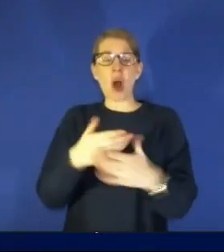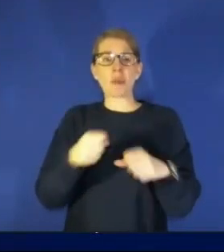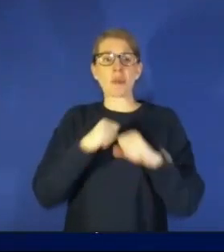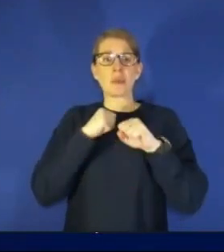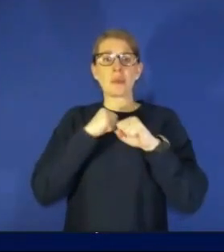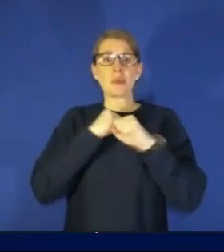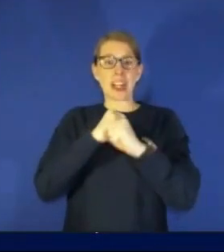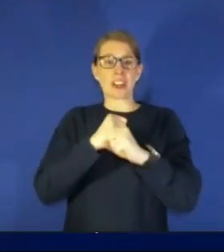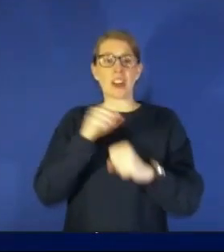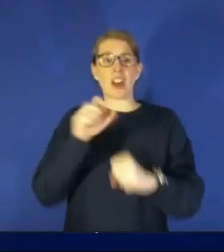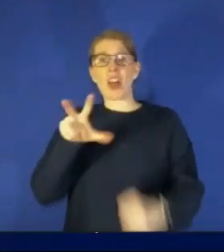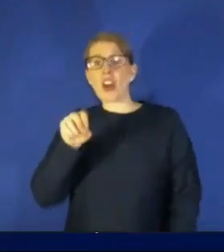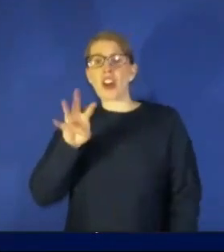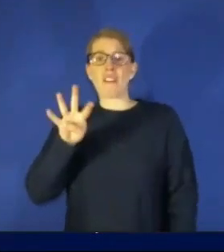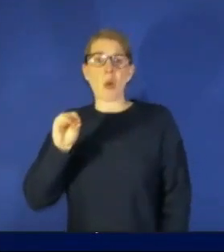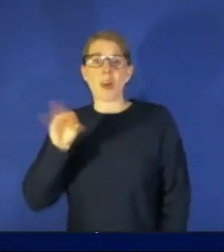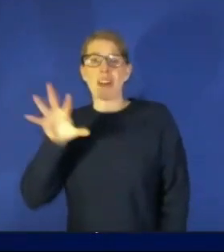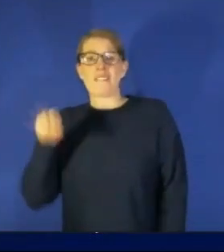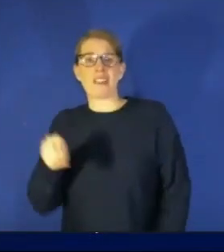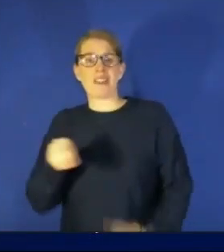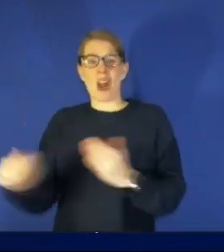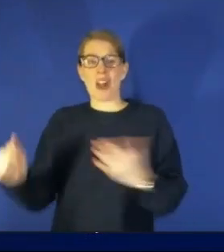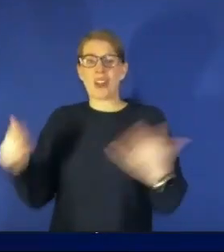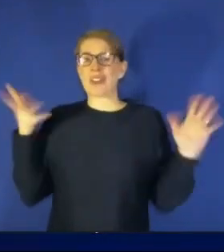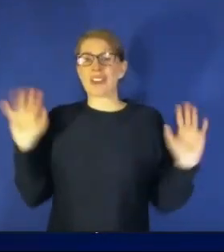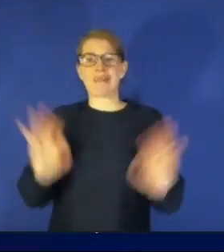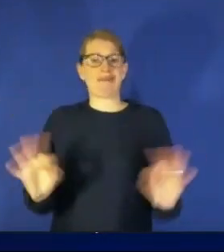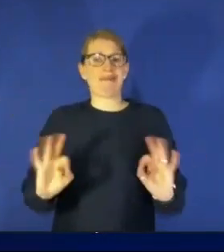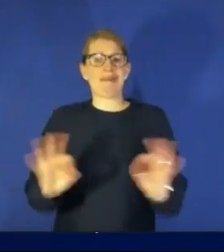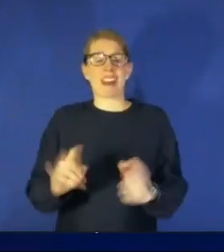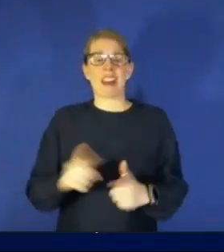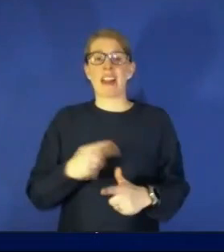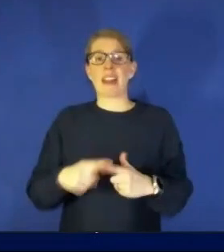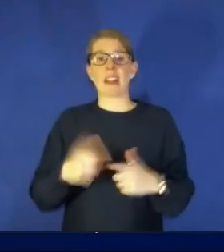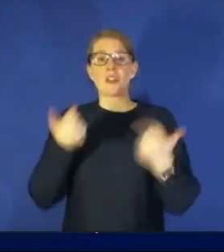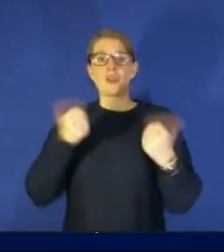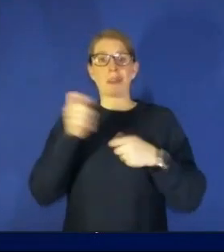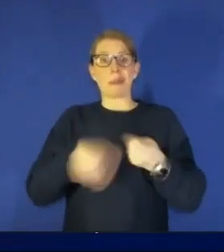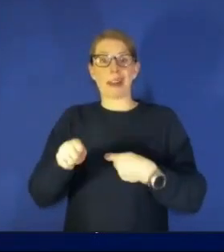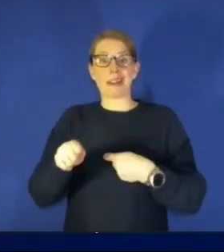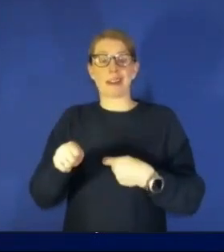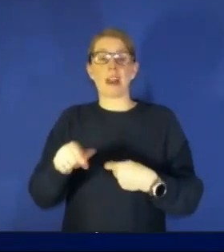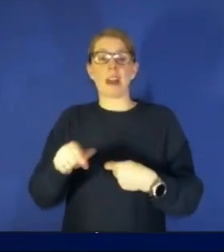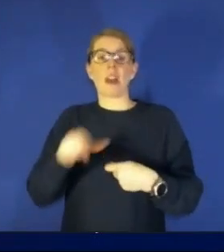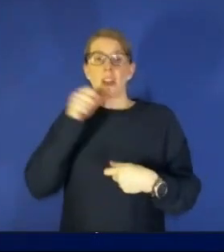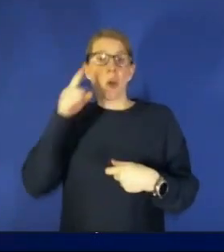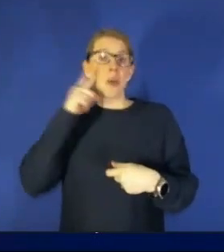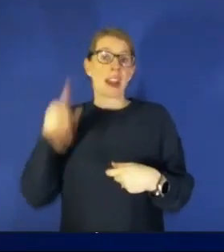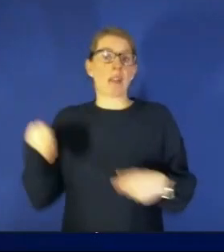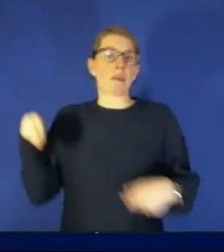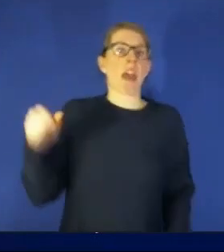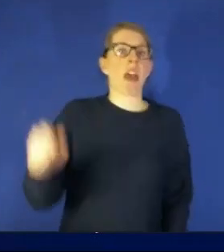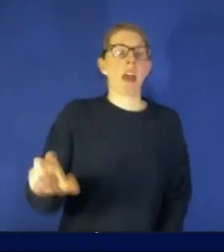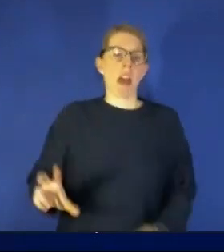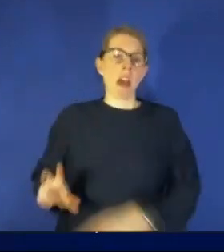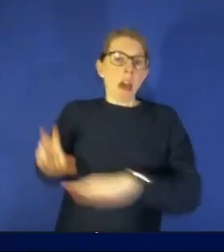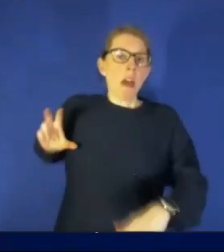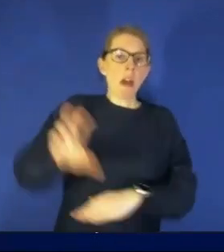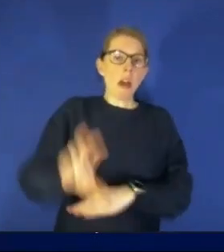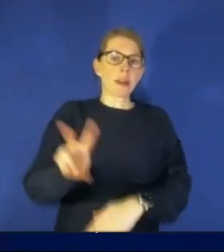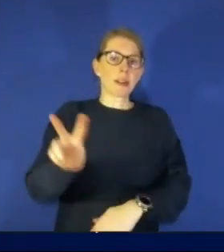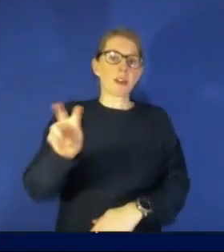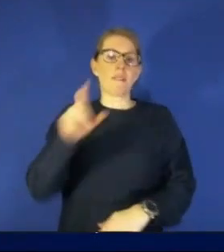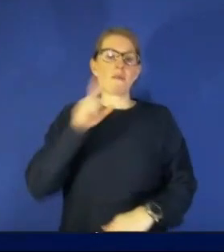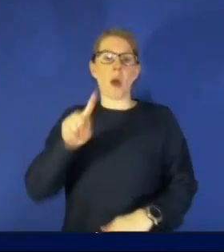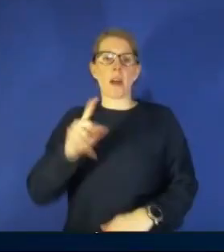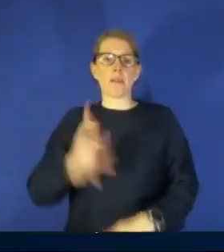$30, $40, $50, and then try to replace them. But don't think you have to spend a gazillion dollars on the super high fancy marathon shoes,